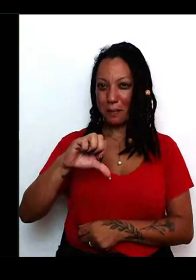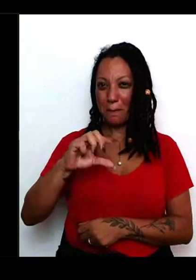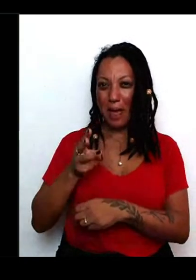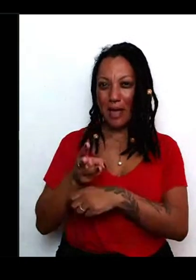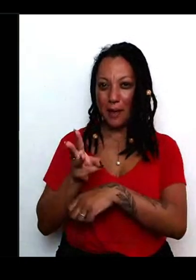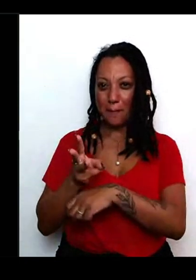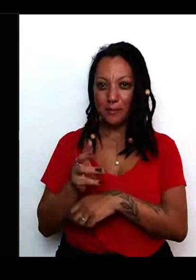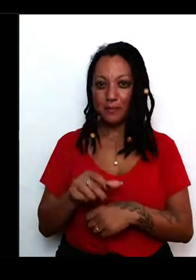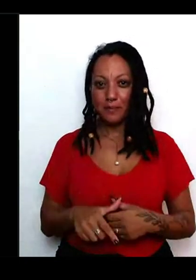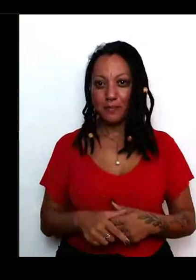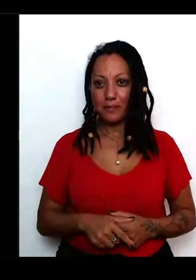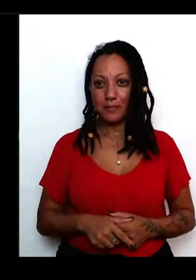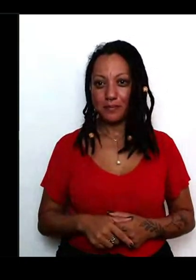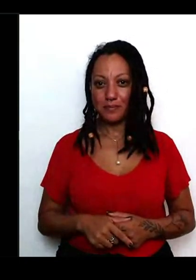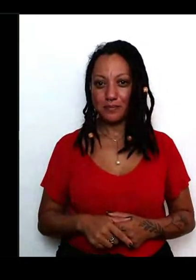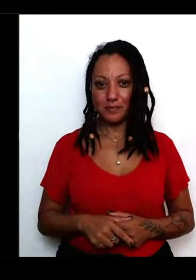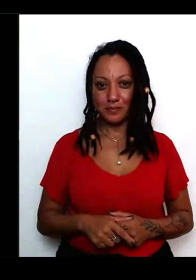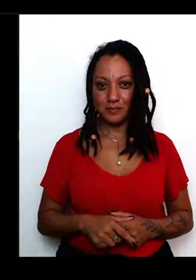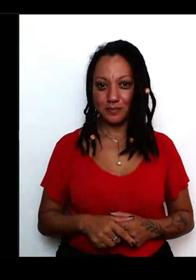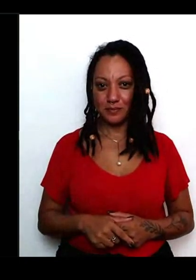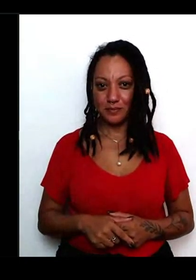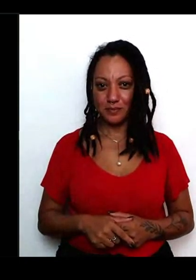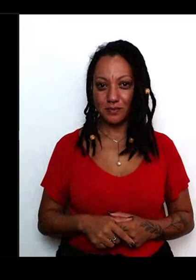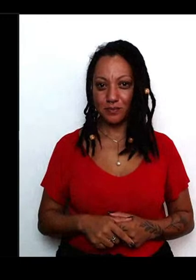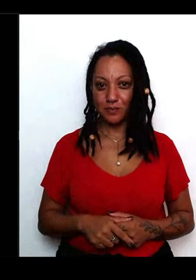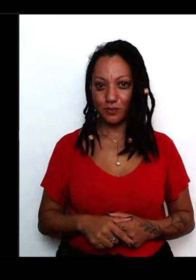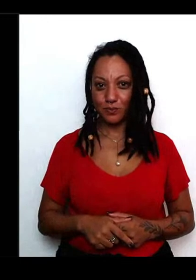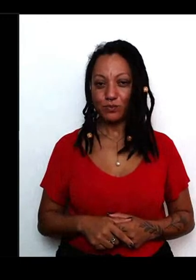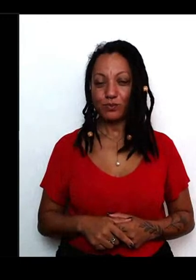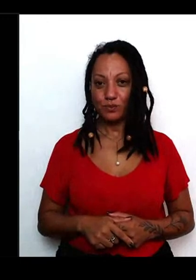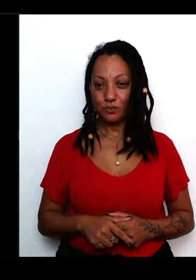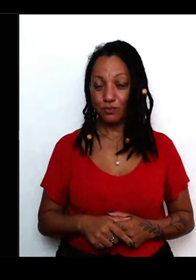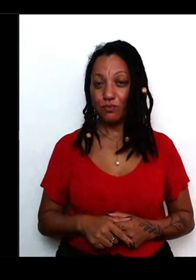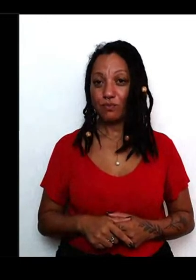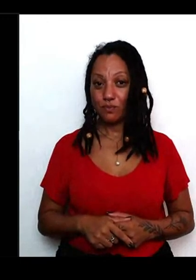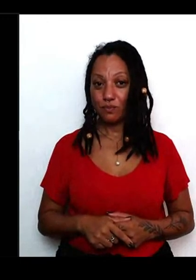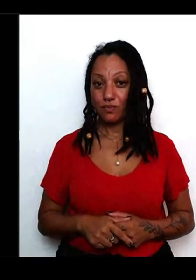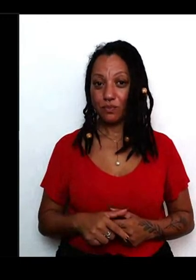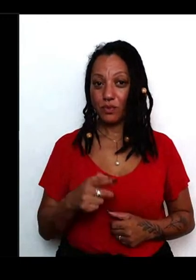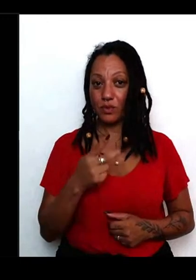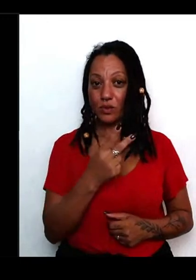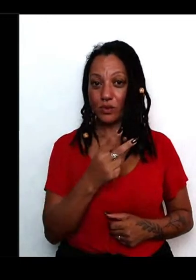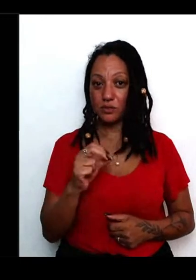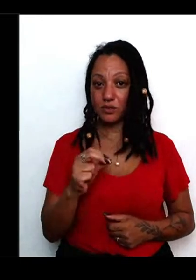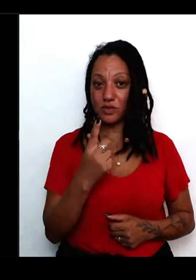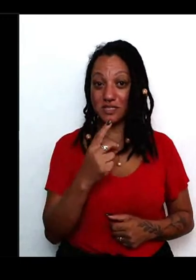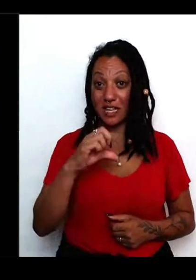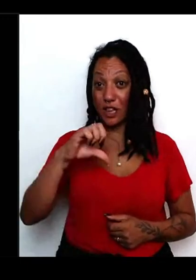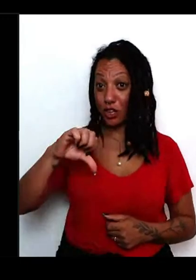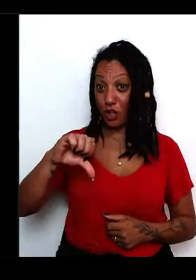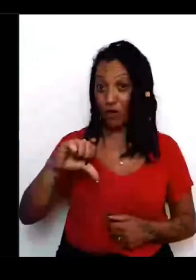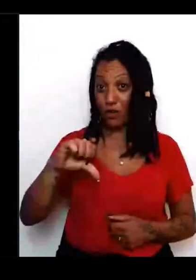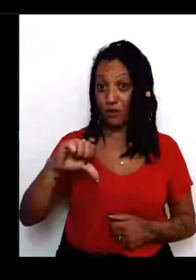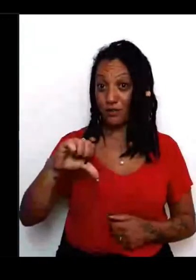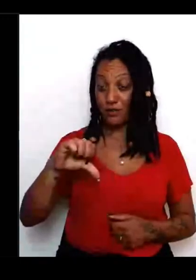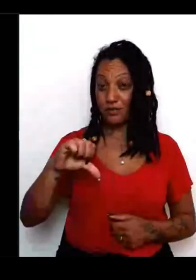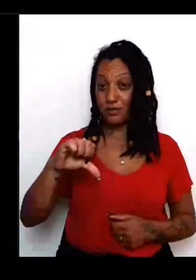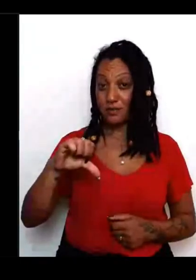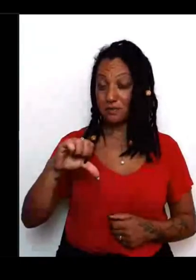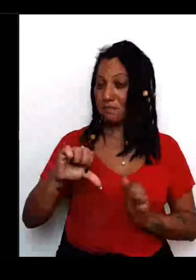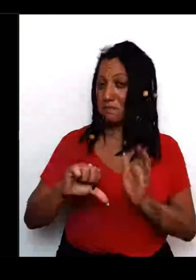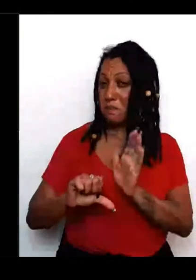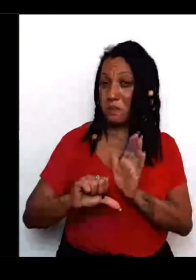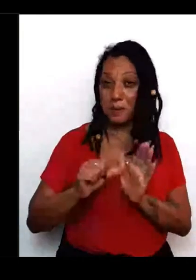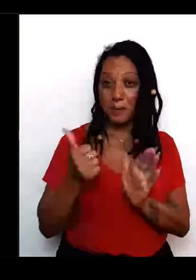Miami ICA which demonstrated for the first time to viewers that the dinner party